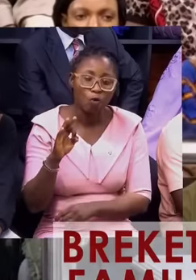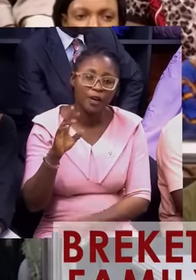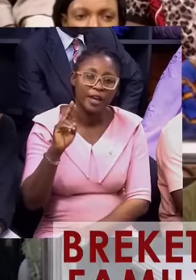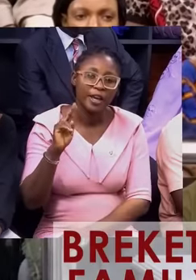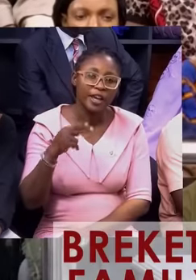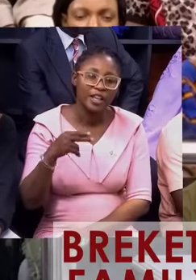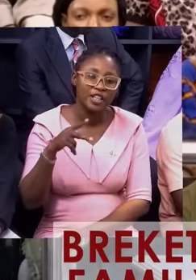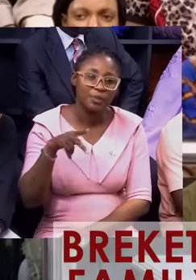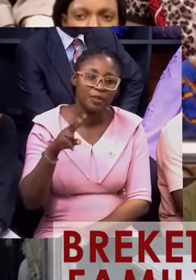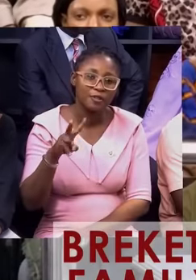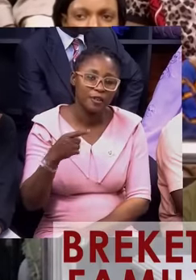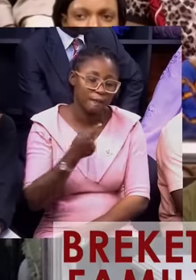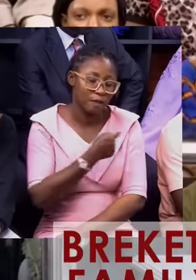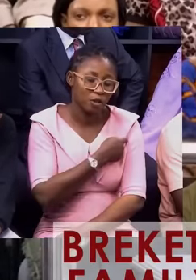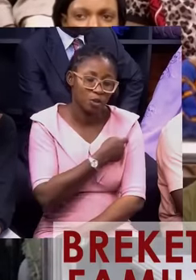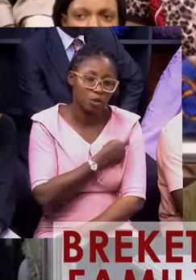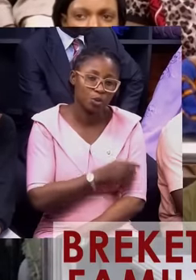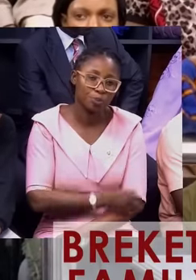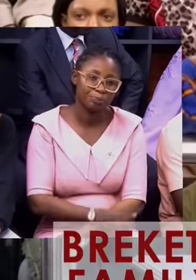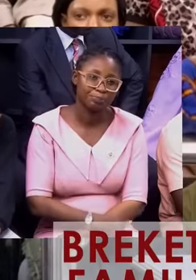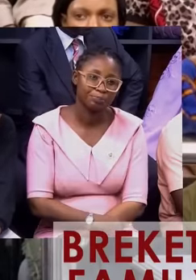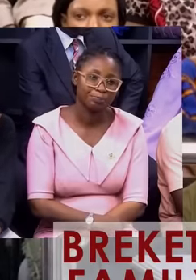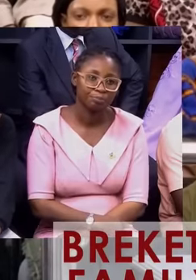HPV vaccination